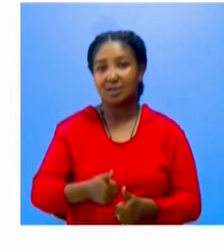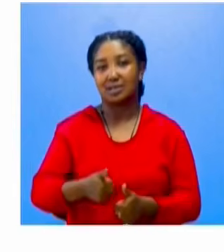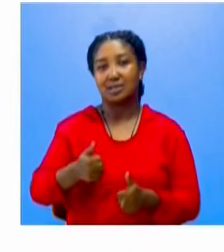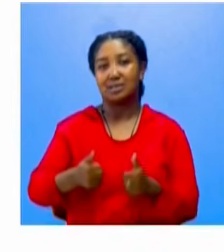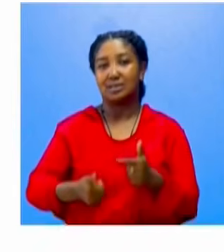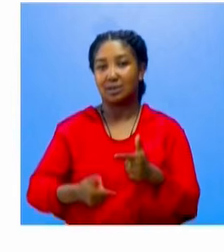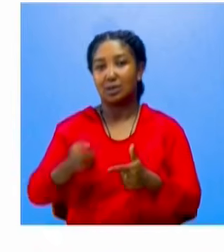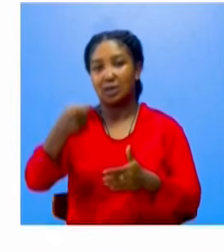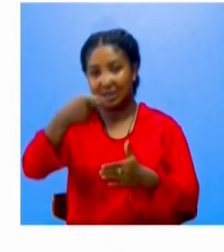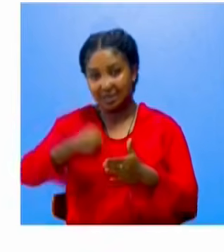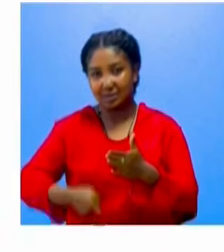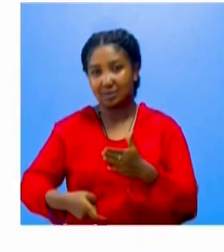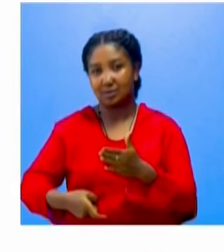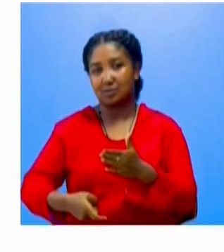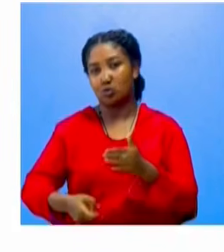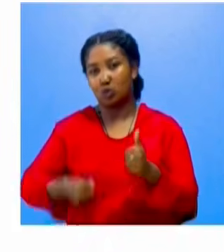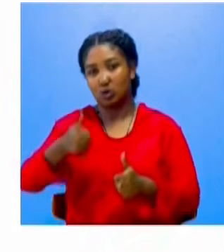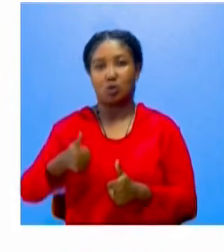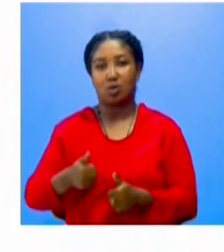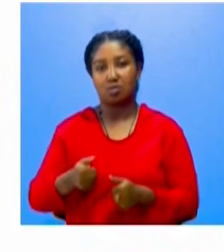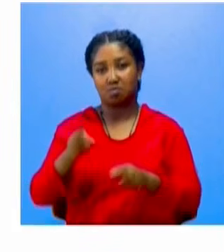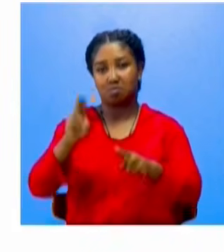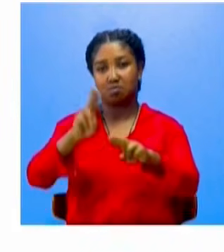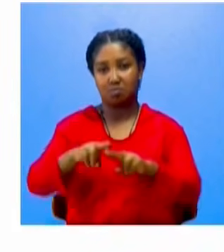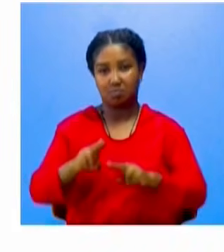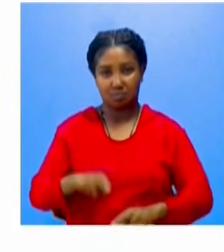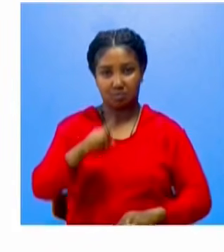and effect.